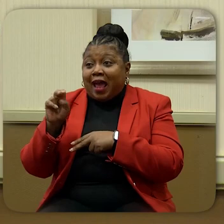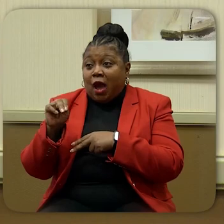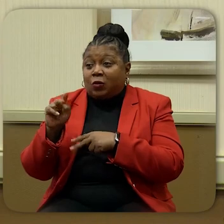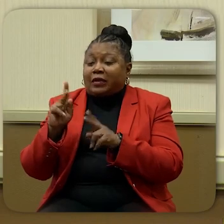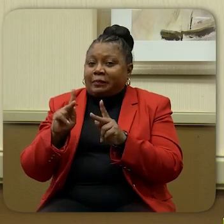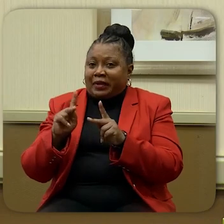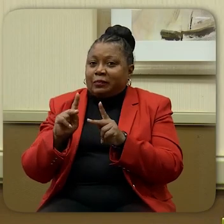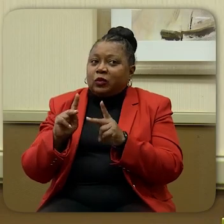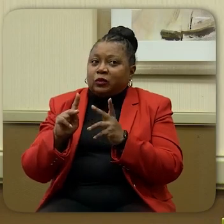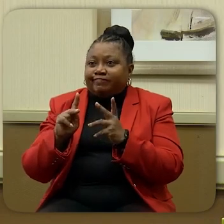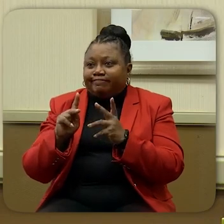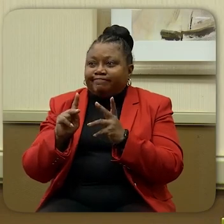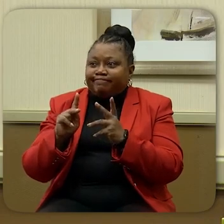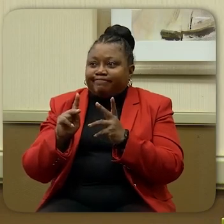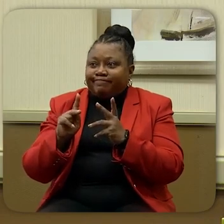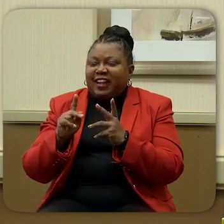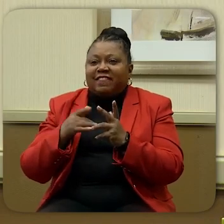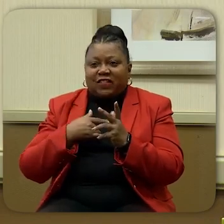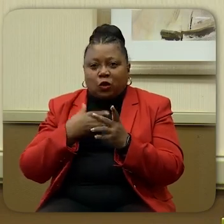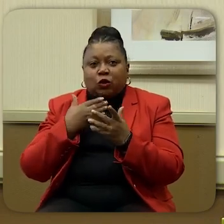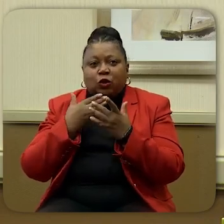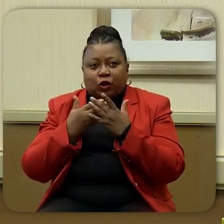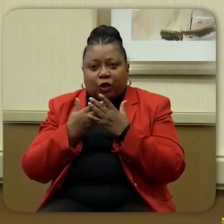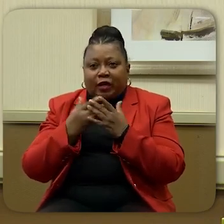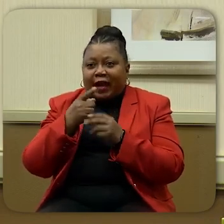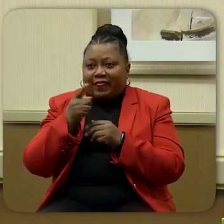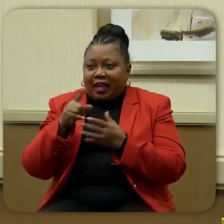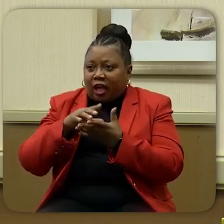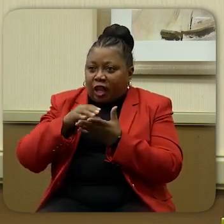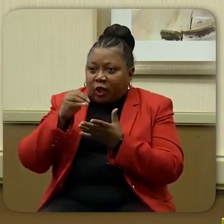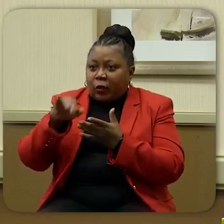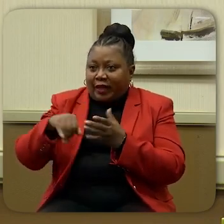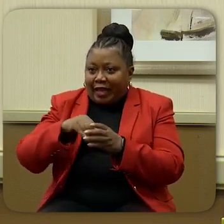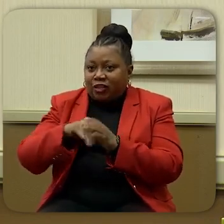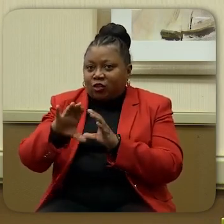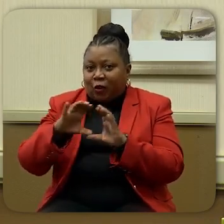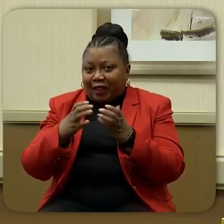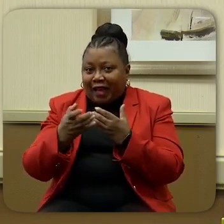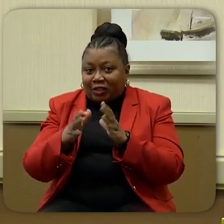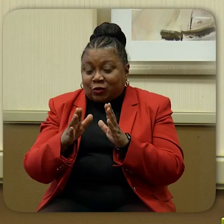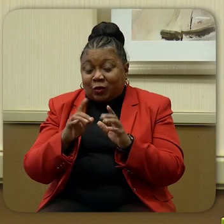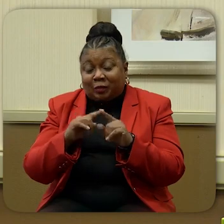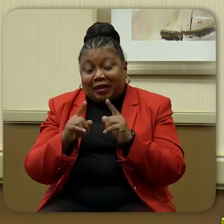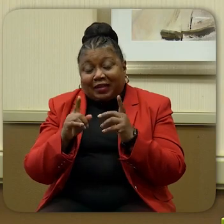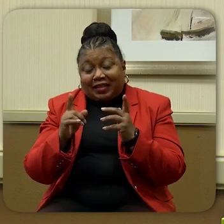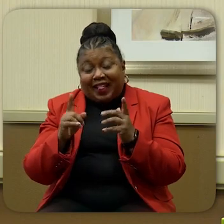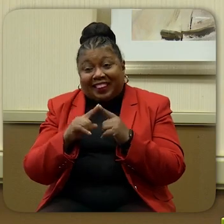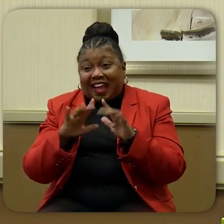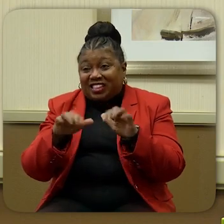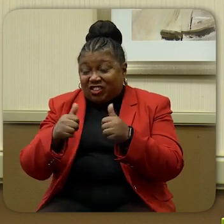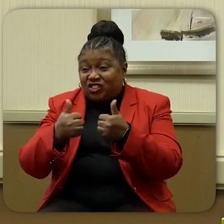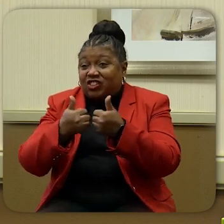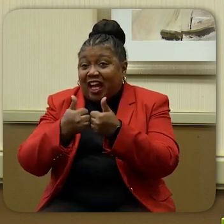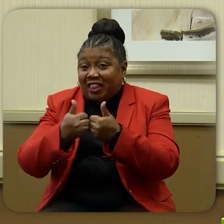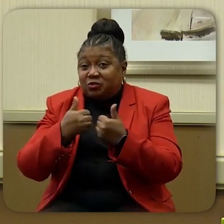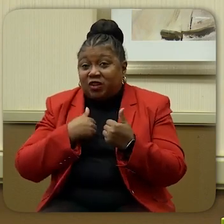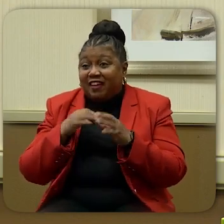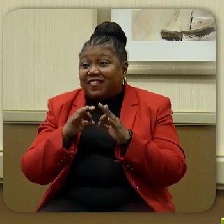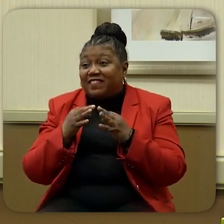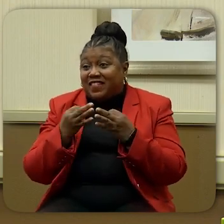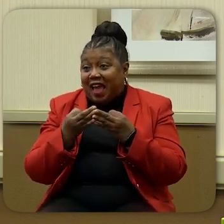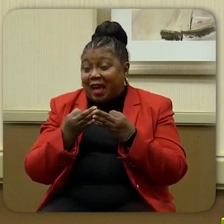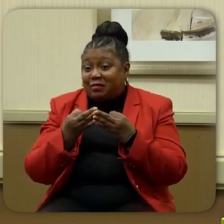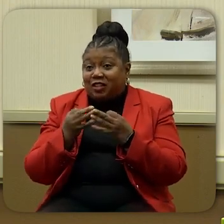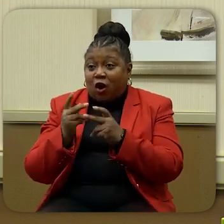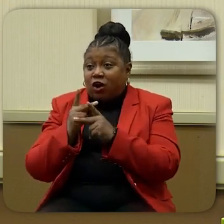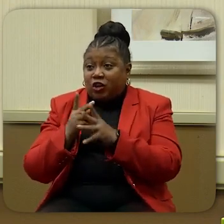people that feel good so that they can learn in your classroom. But that is challenging when you have a family